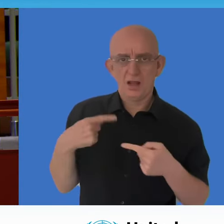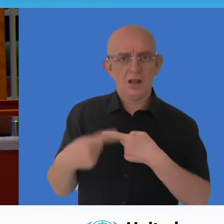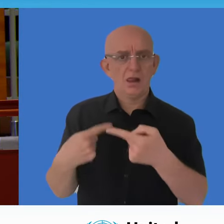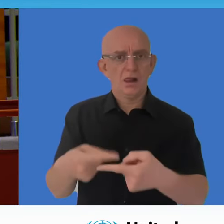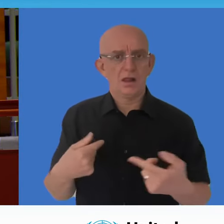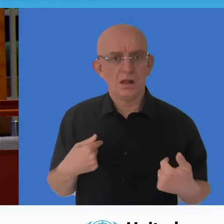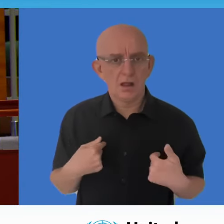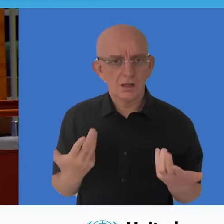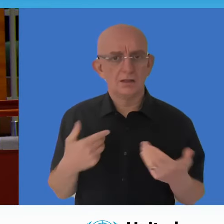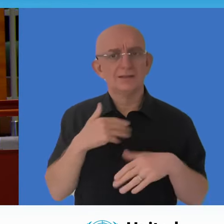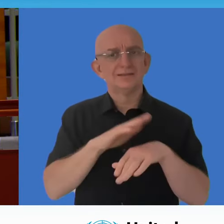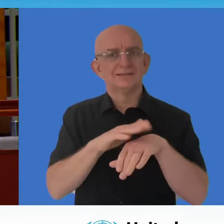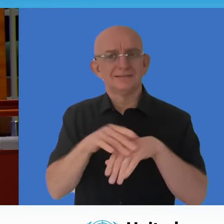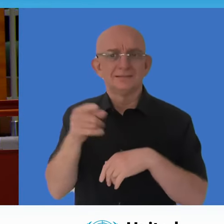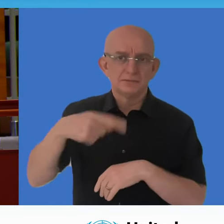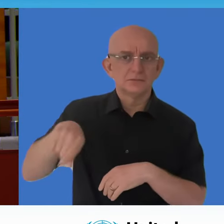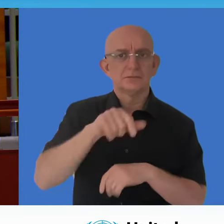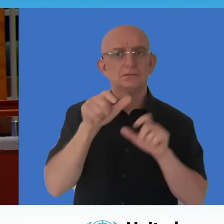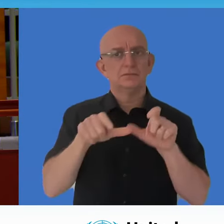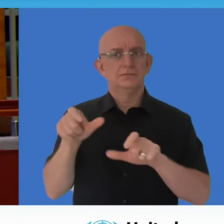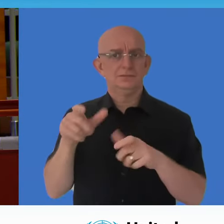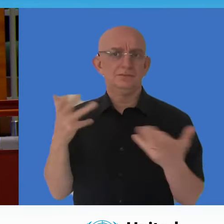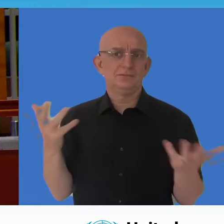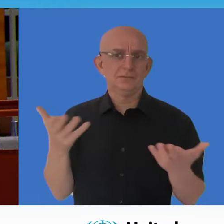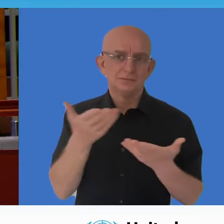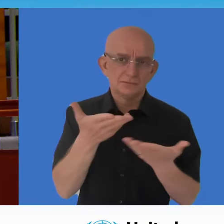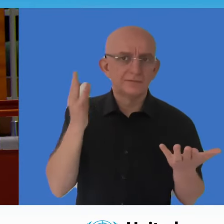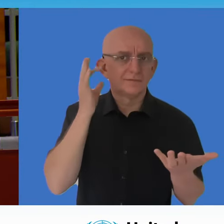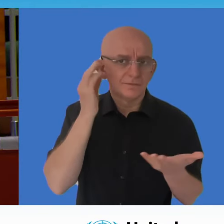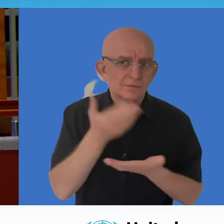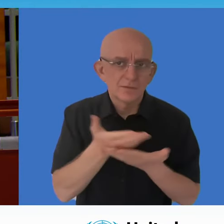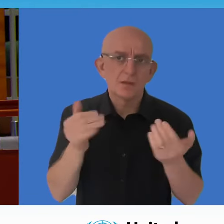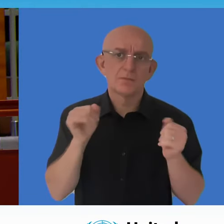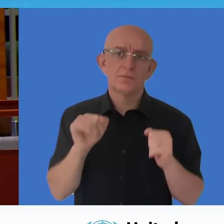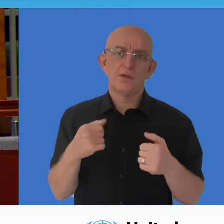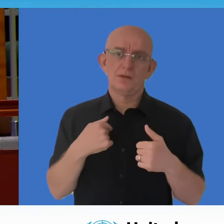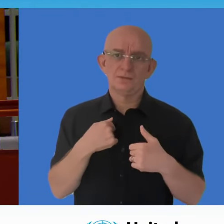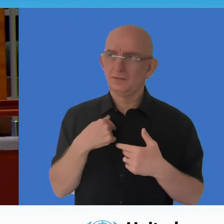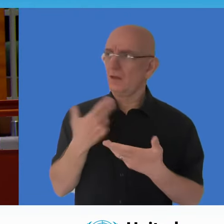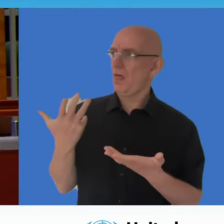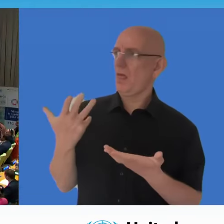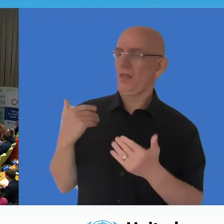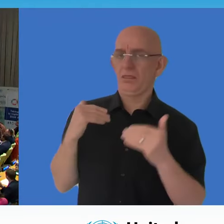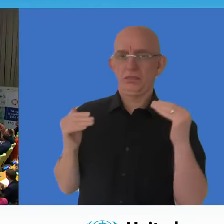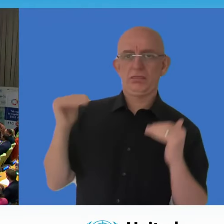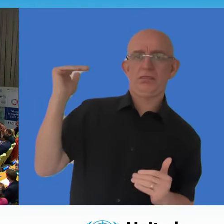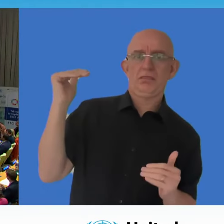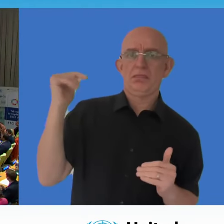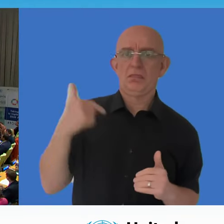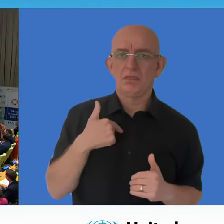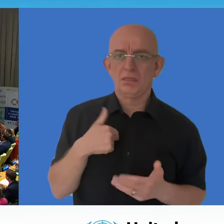that we have a world that is free of poverty, and this includes ending period poverty.